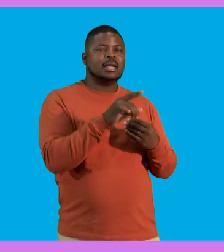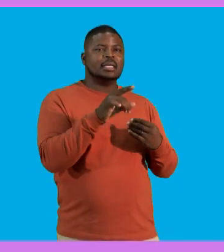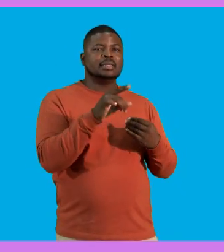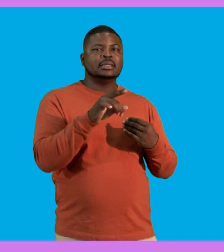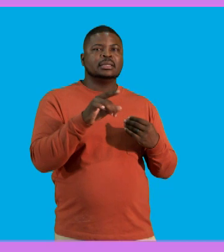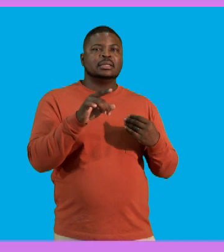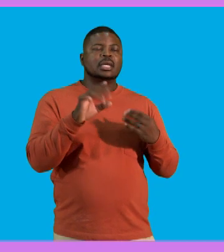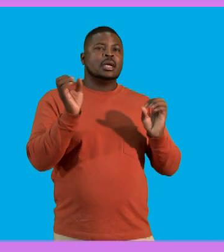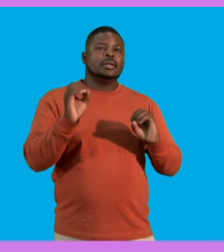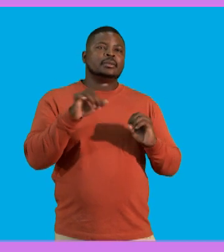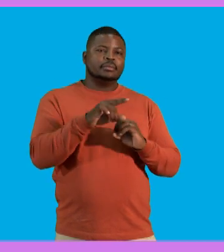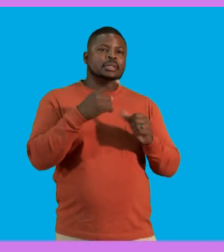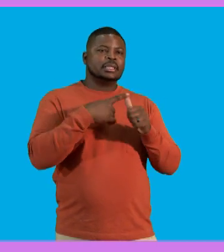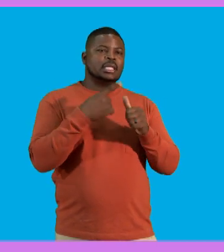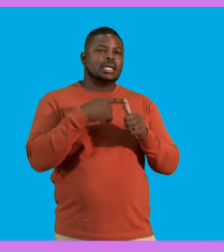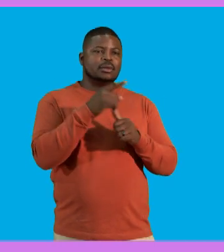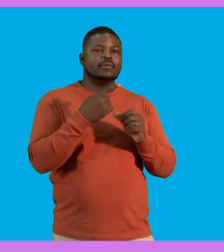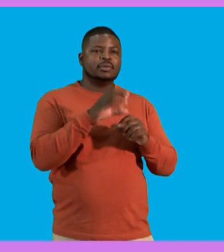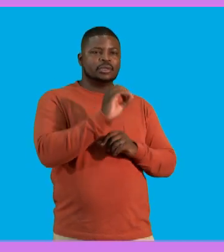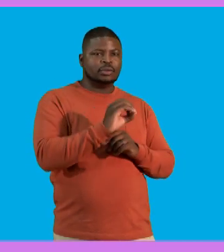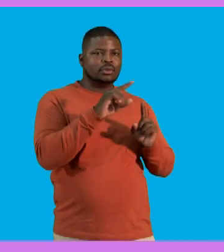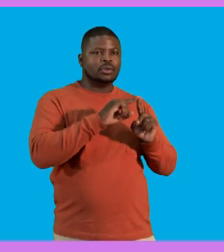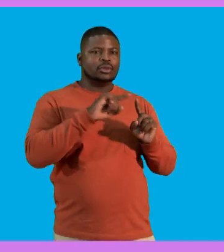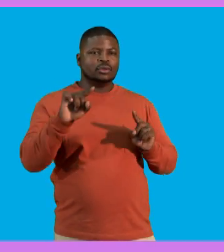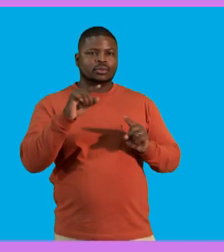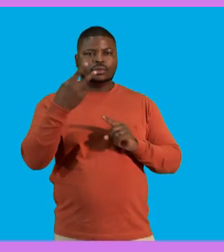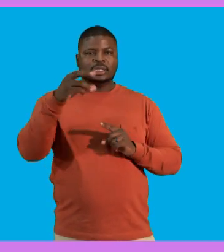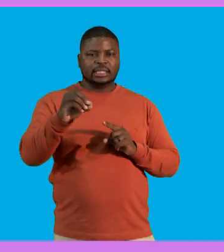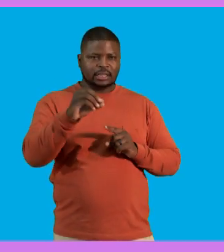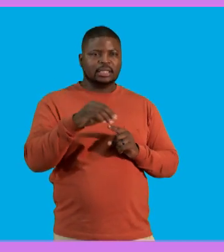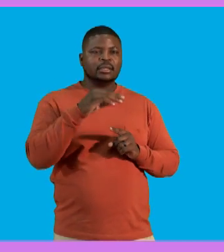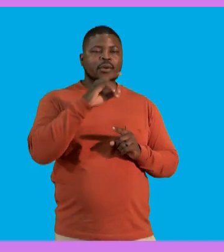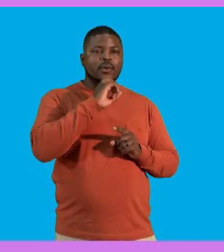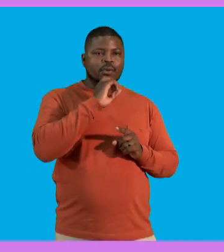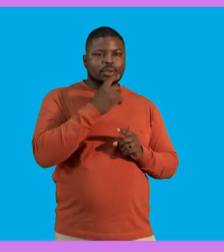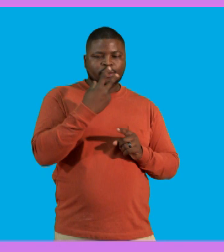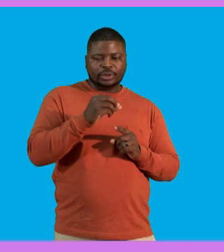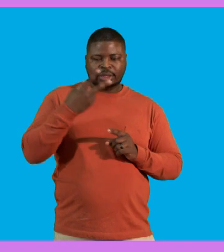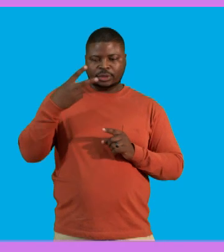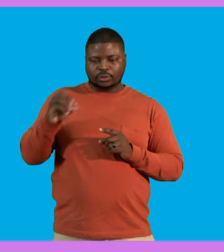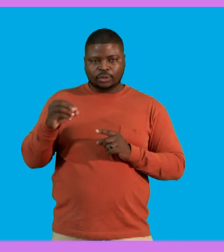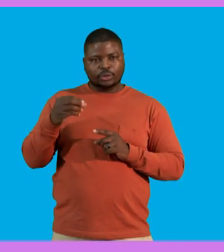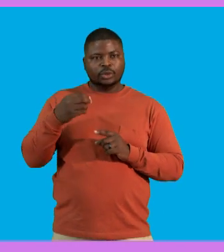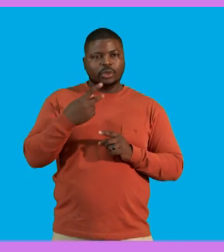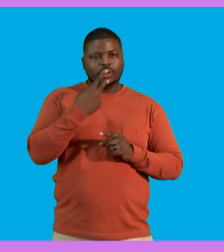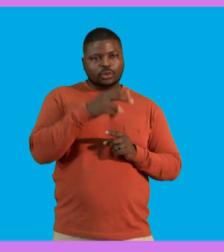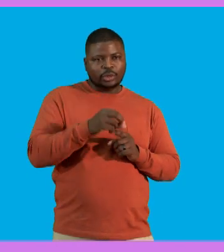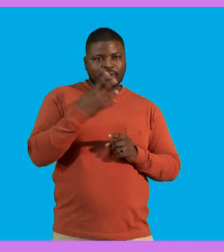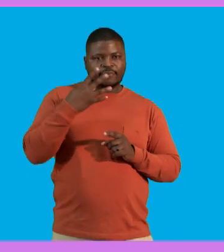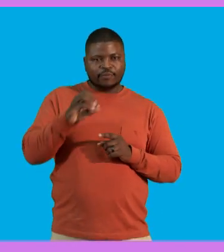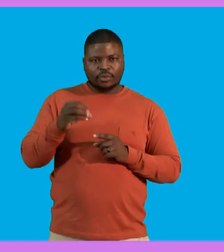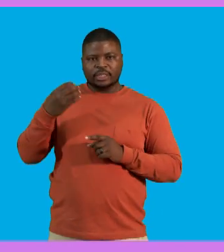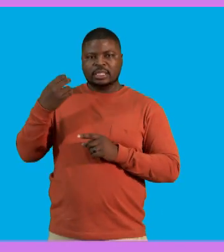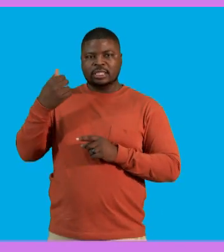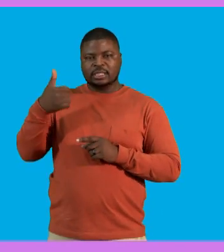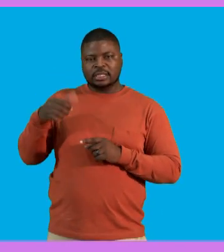our intervals are counting from 0 to 80 in 20s. So now it means 50 should be